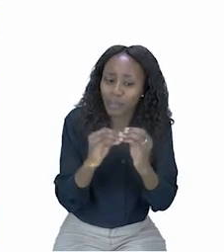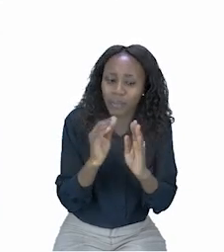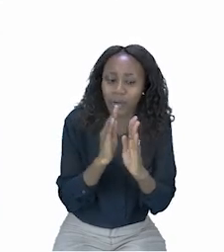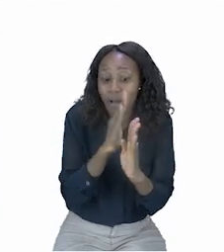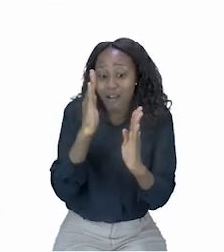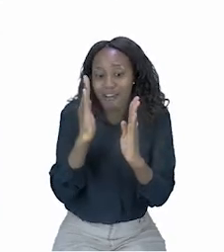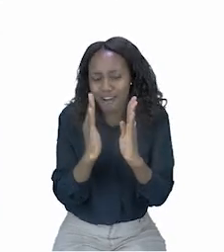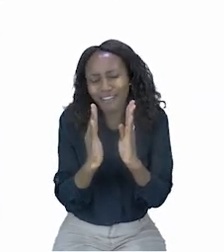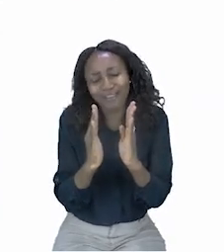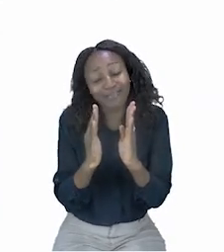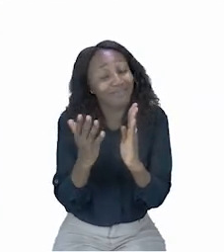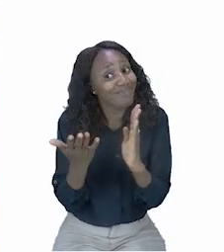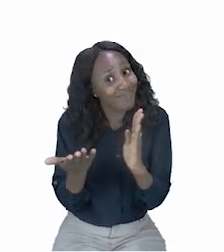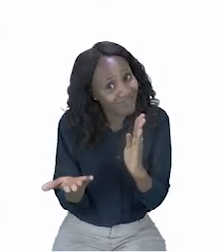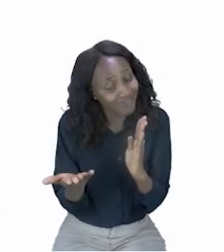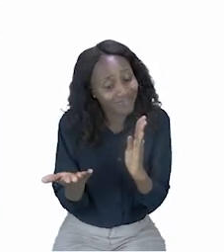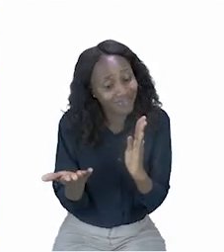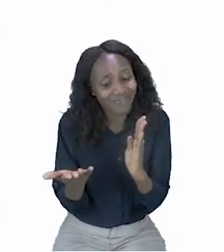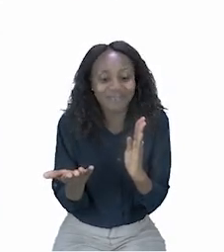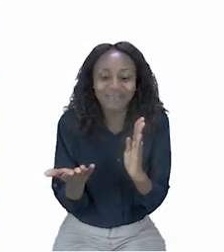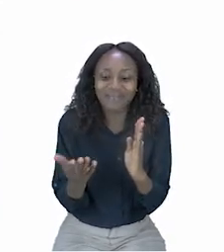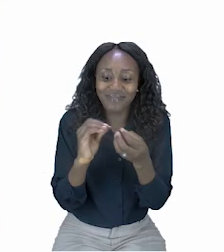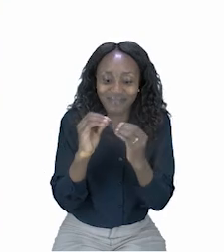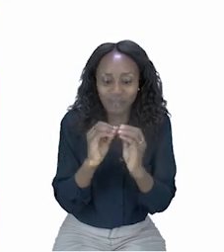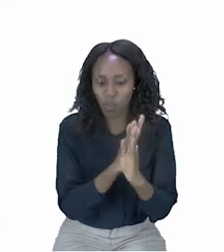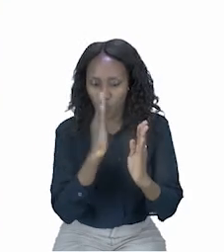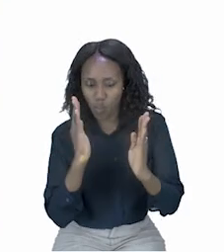after, we have the numbers